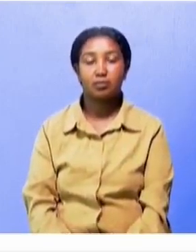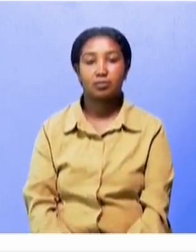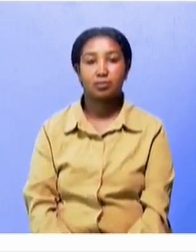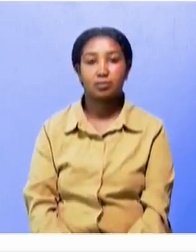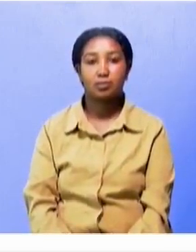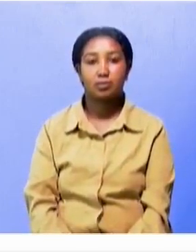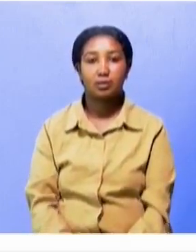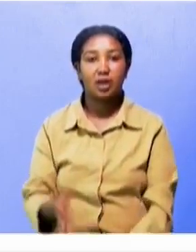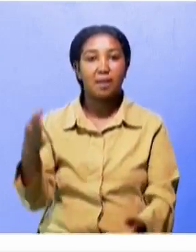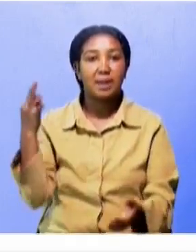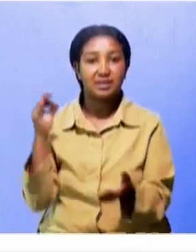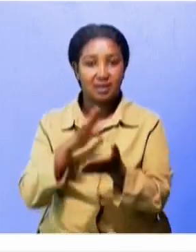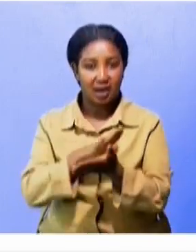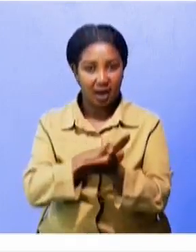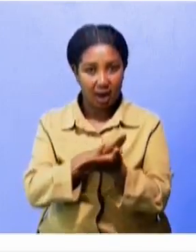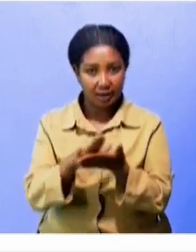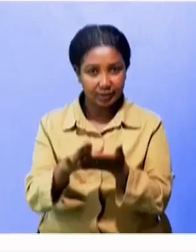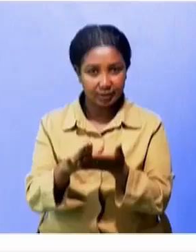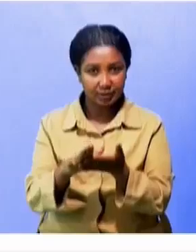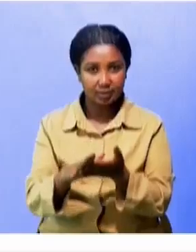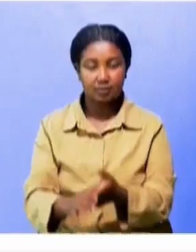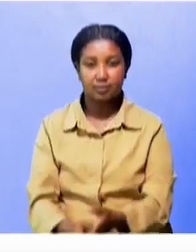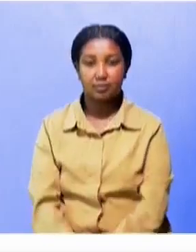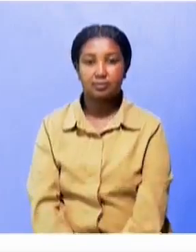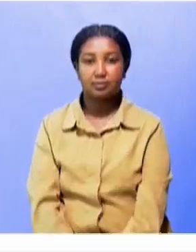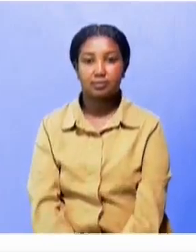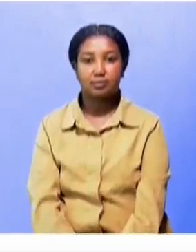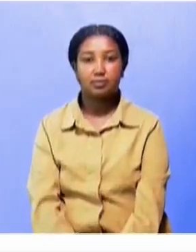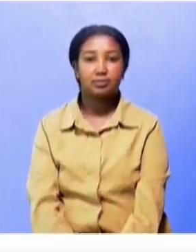Personal hygiene.